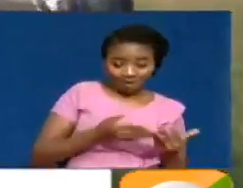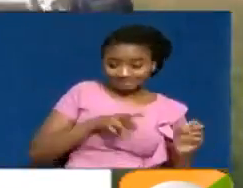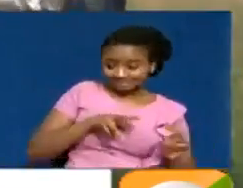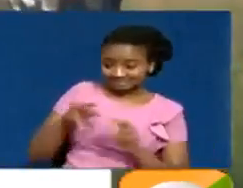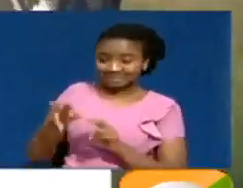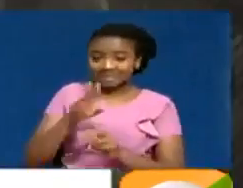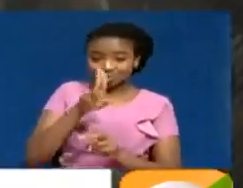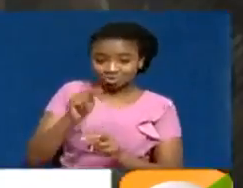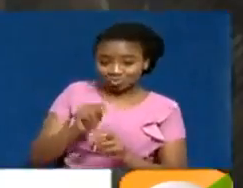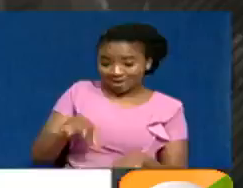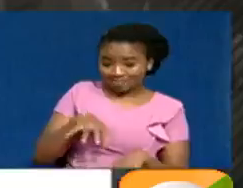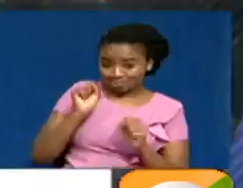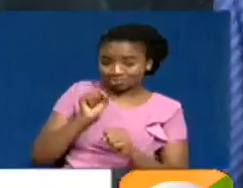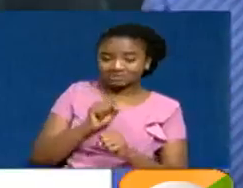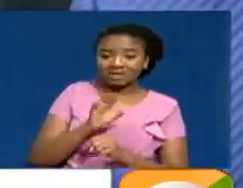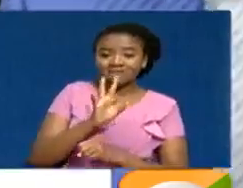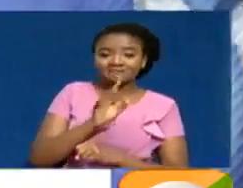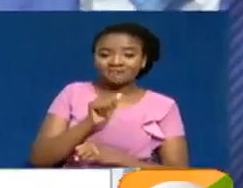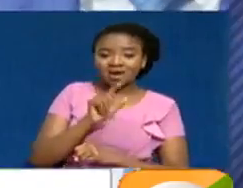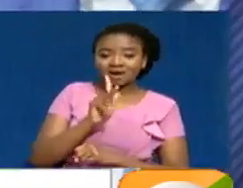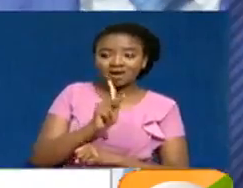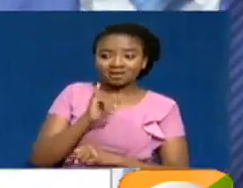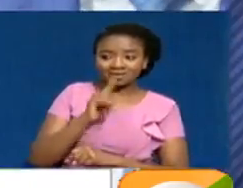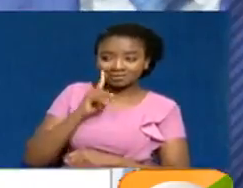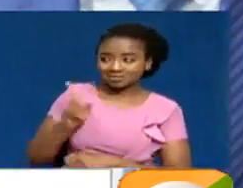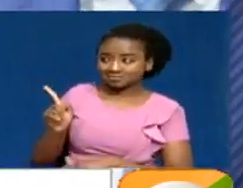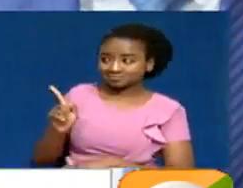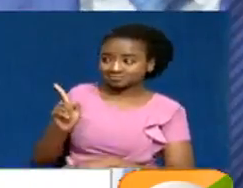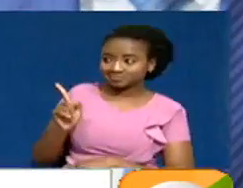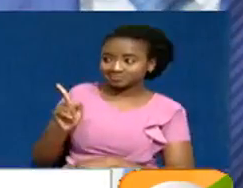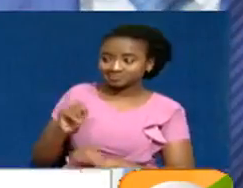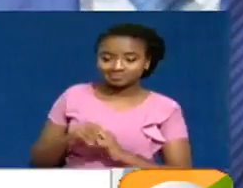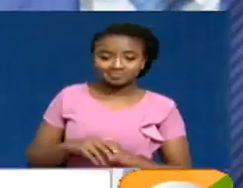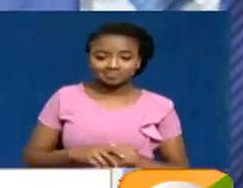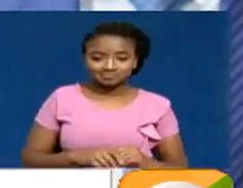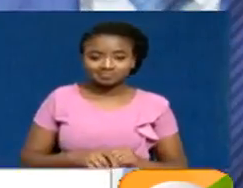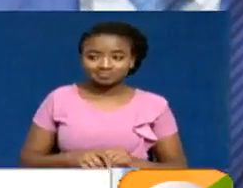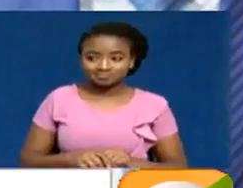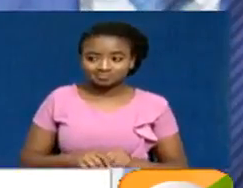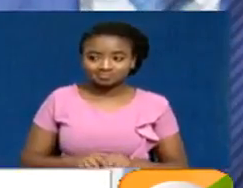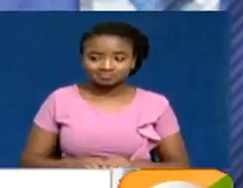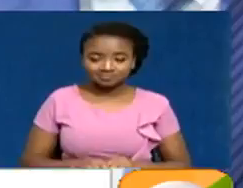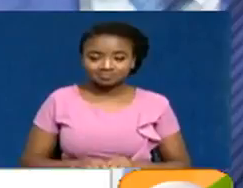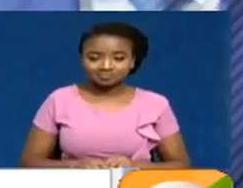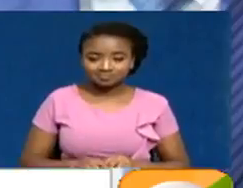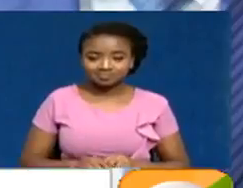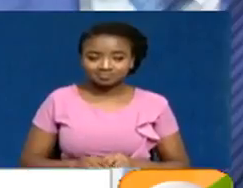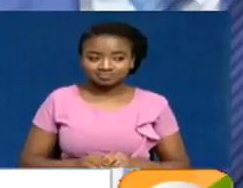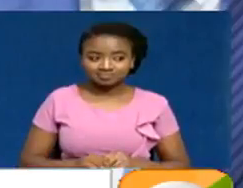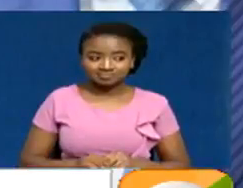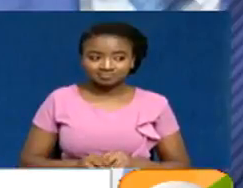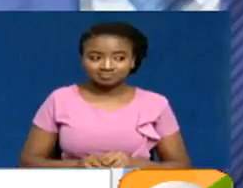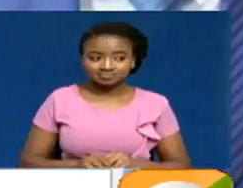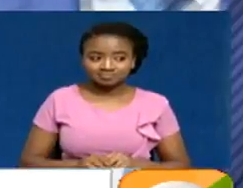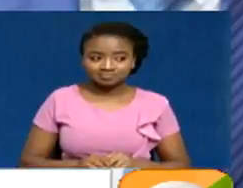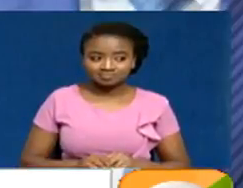Union Chairman Moussa Faki, in a statement, said the chairman of African Union calls for the immediate resumption of consultations between